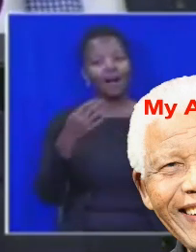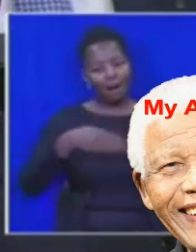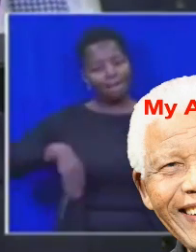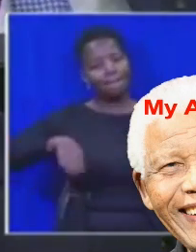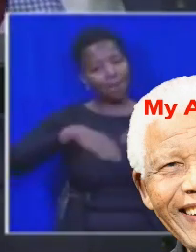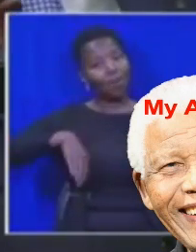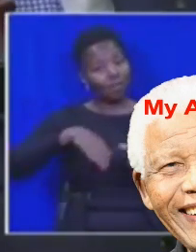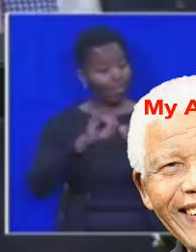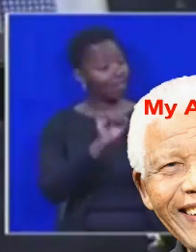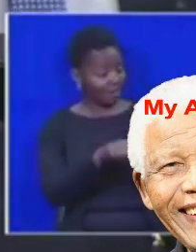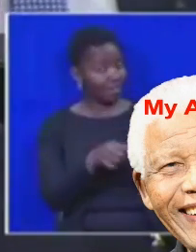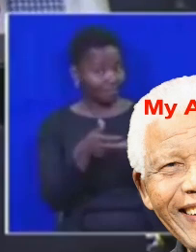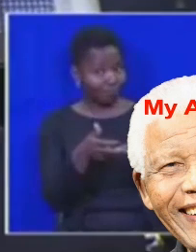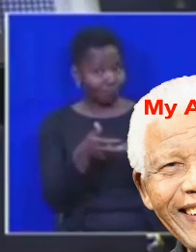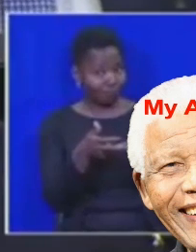and